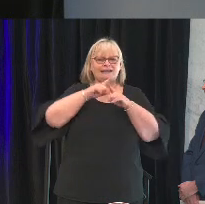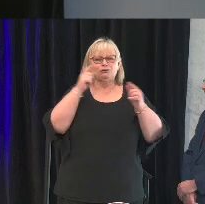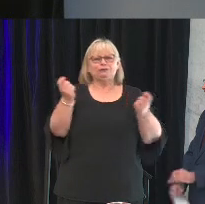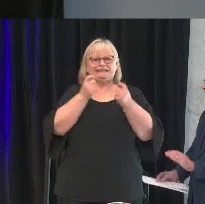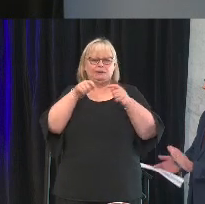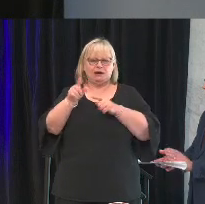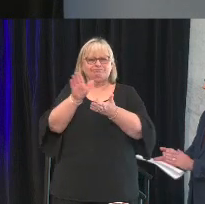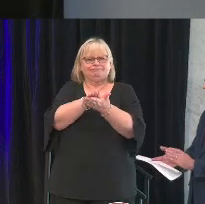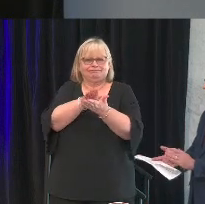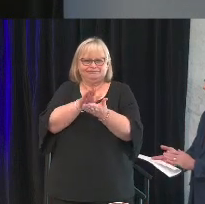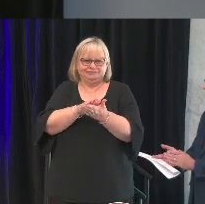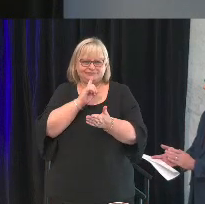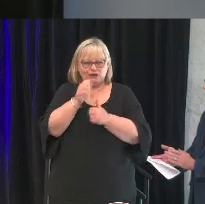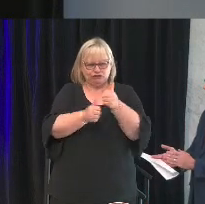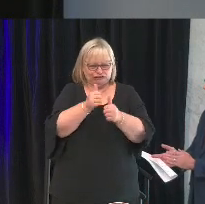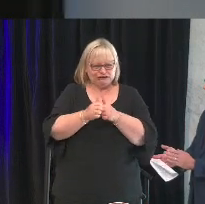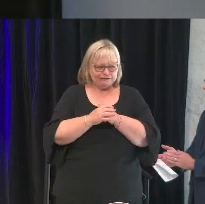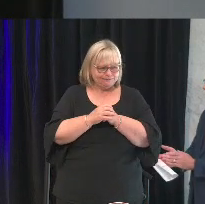illustrators.